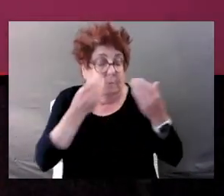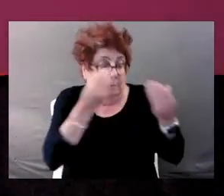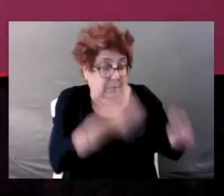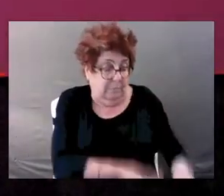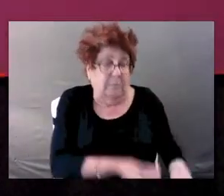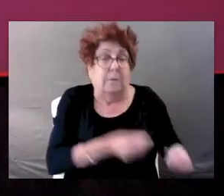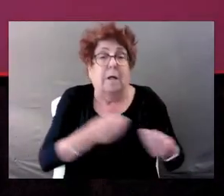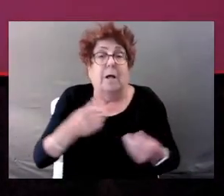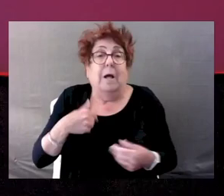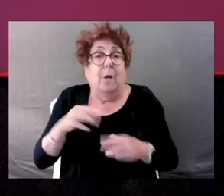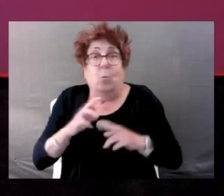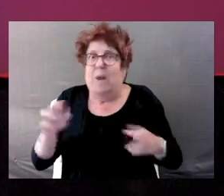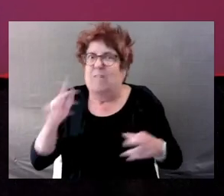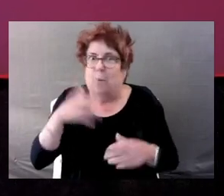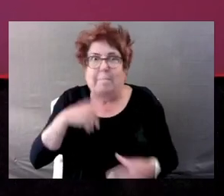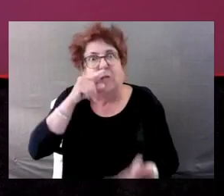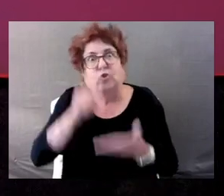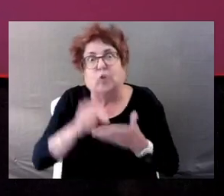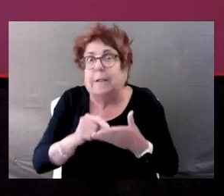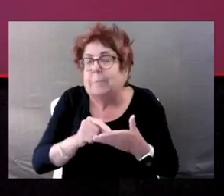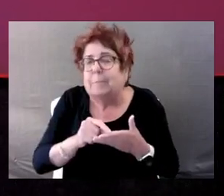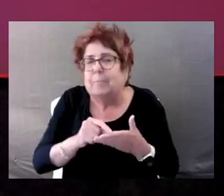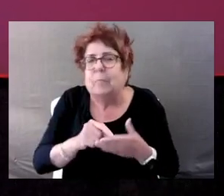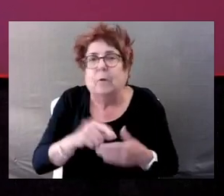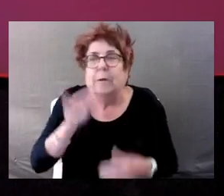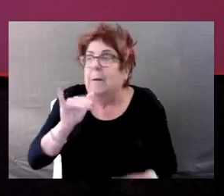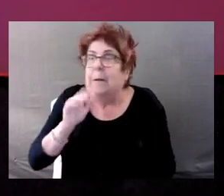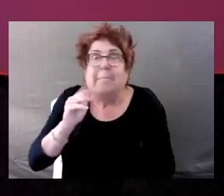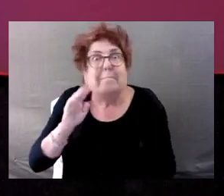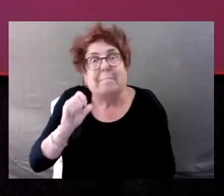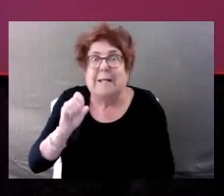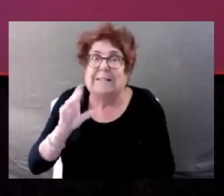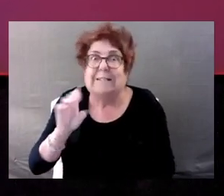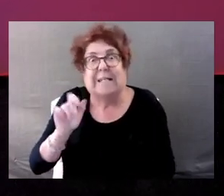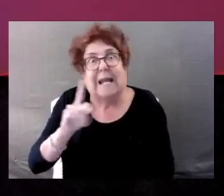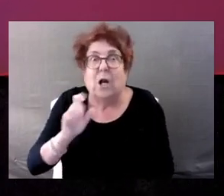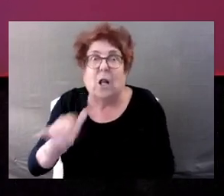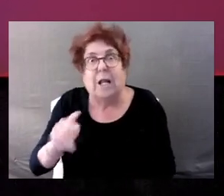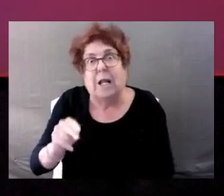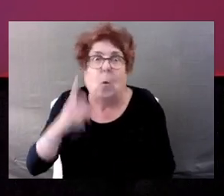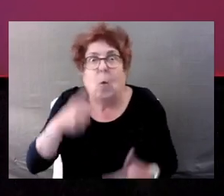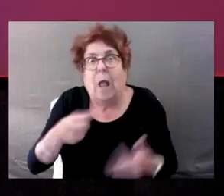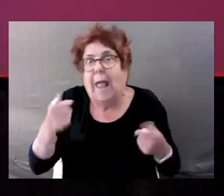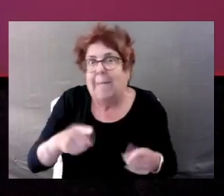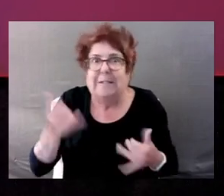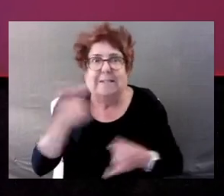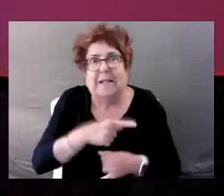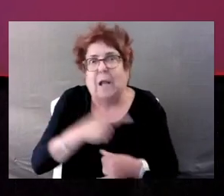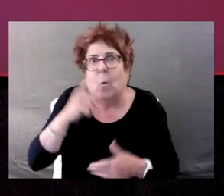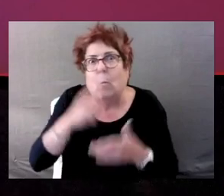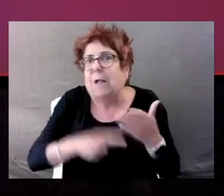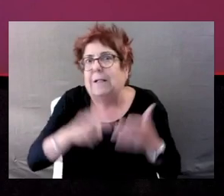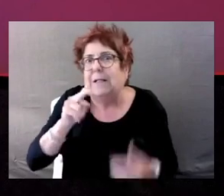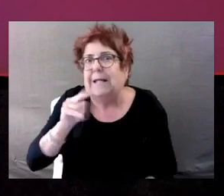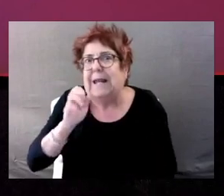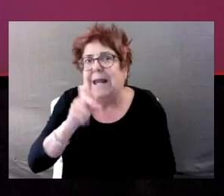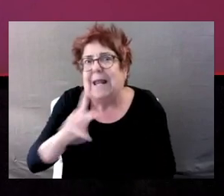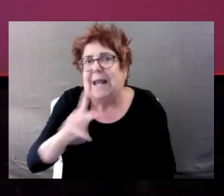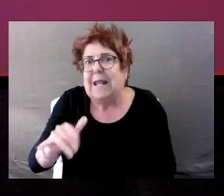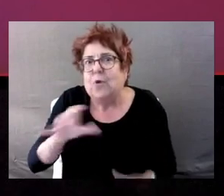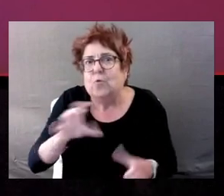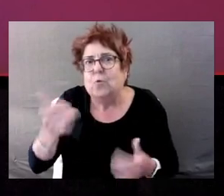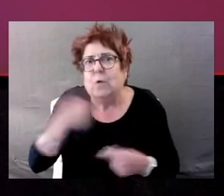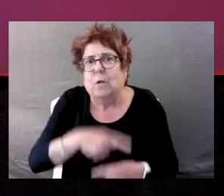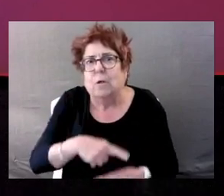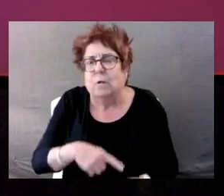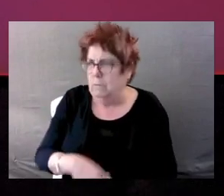my chicken. And I was like, Miss Carolyn, what happened today? What did Nikki do today? And she said, aren't you